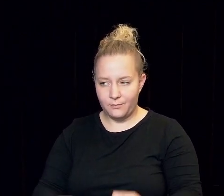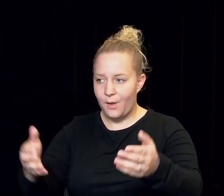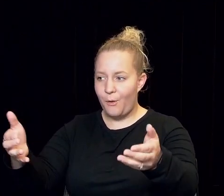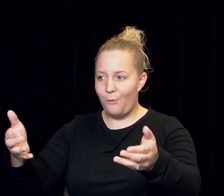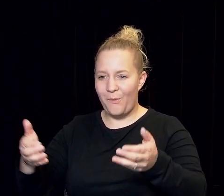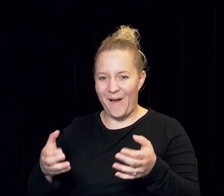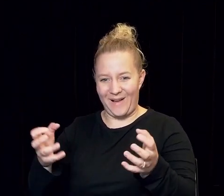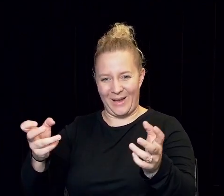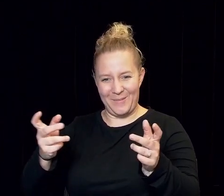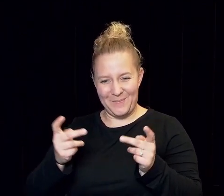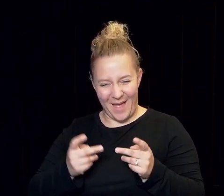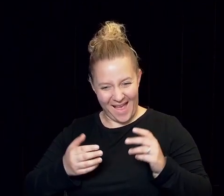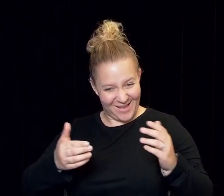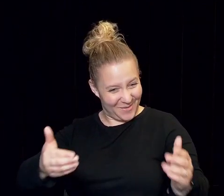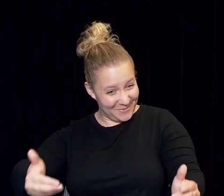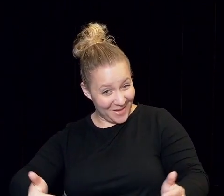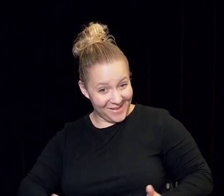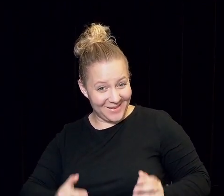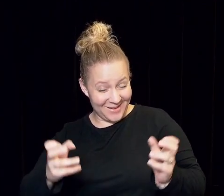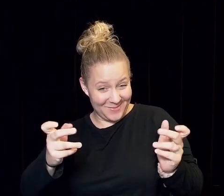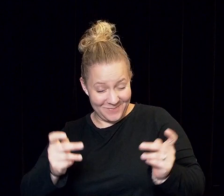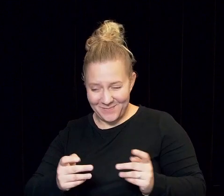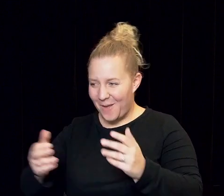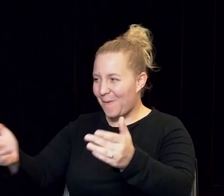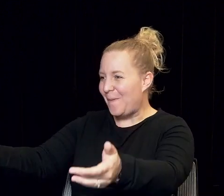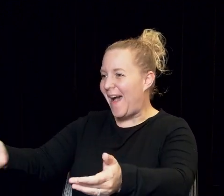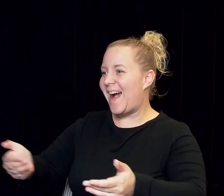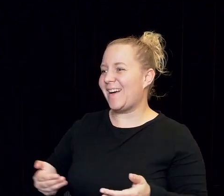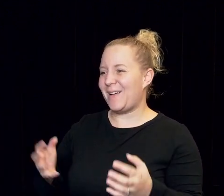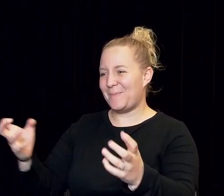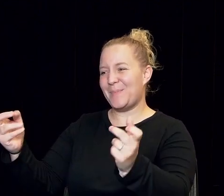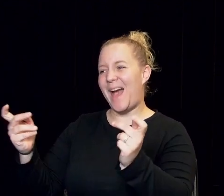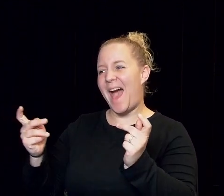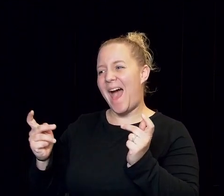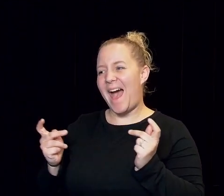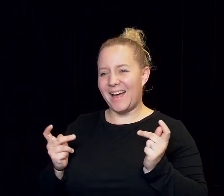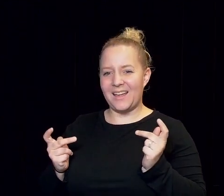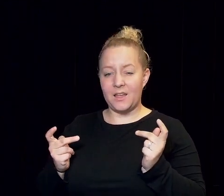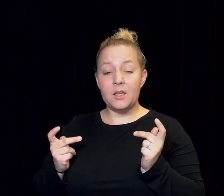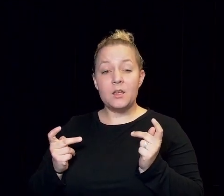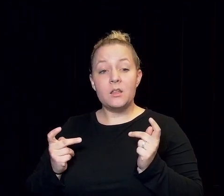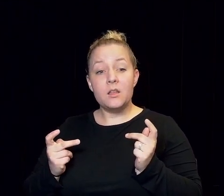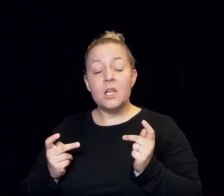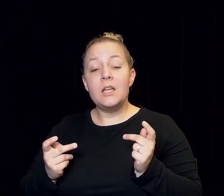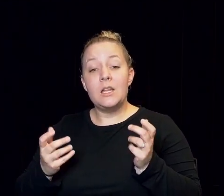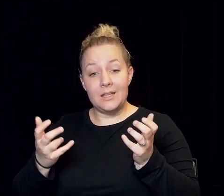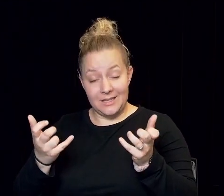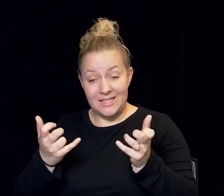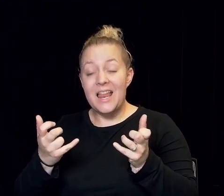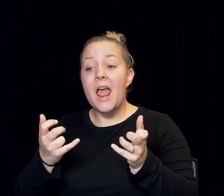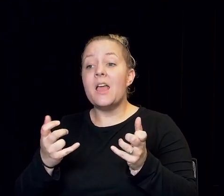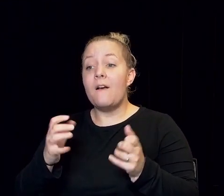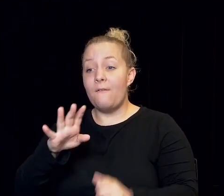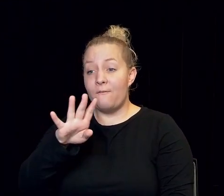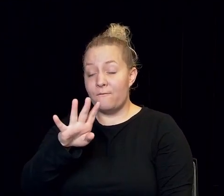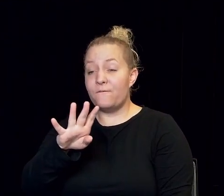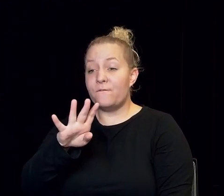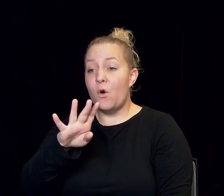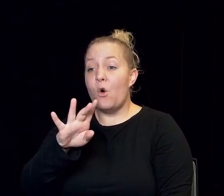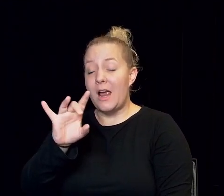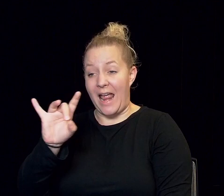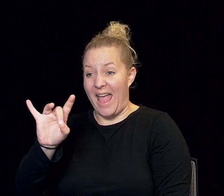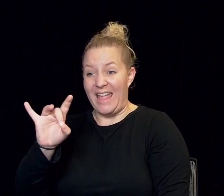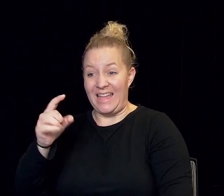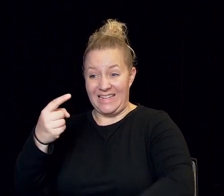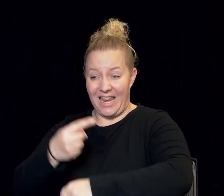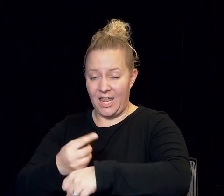Welcome back, welcome back, welcome back to 4-8 Day 2 notes. All right, so 4-8